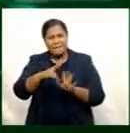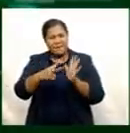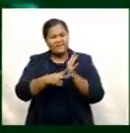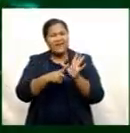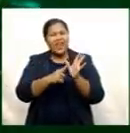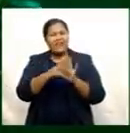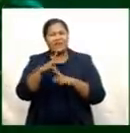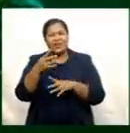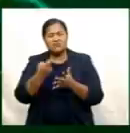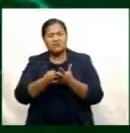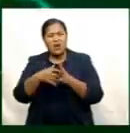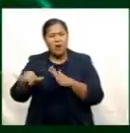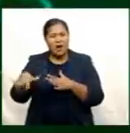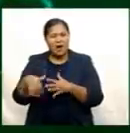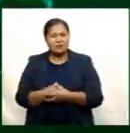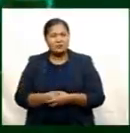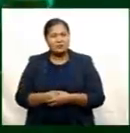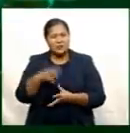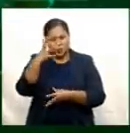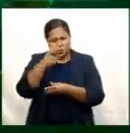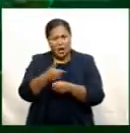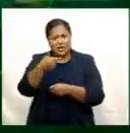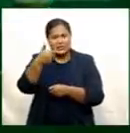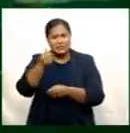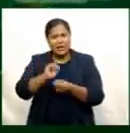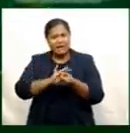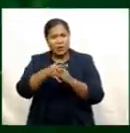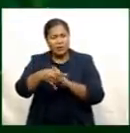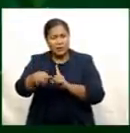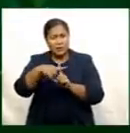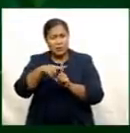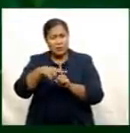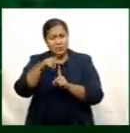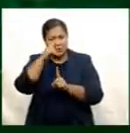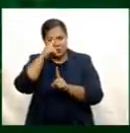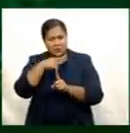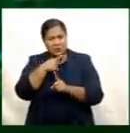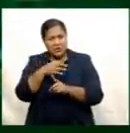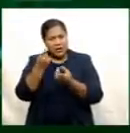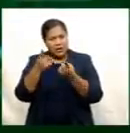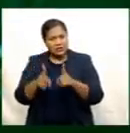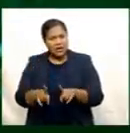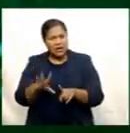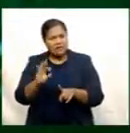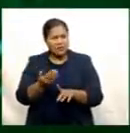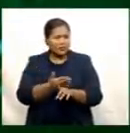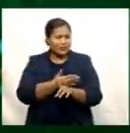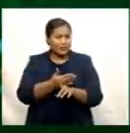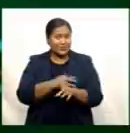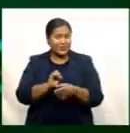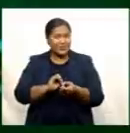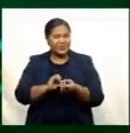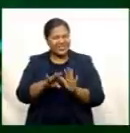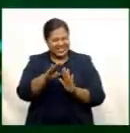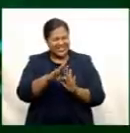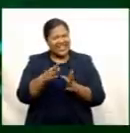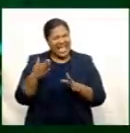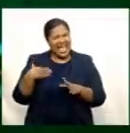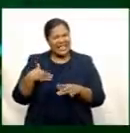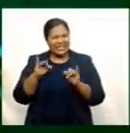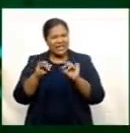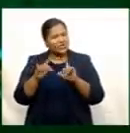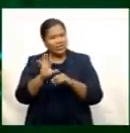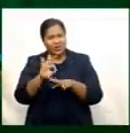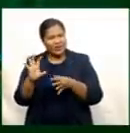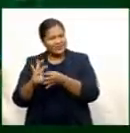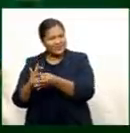clinics. A total of 7 COVID-19 positive patients have died from pre-existing conditions which are not